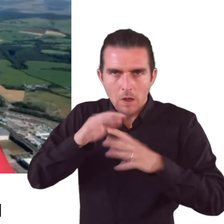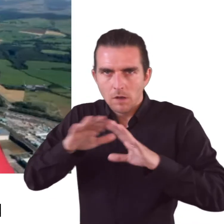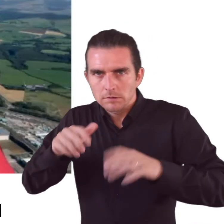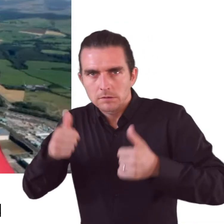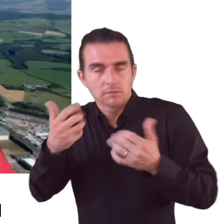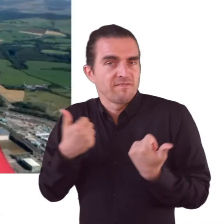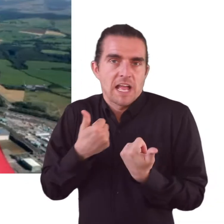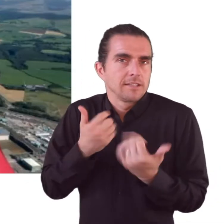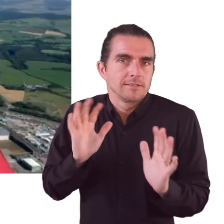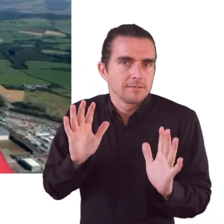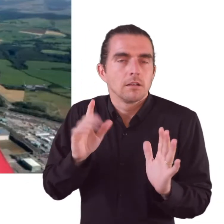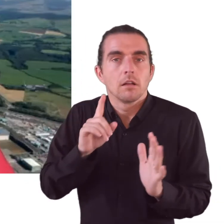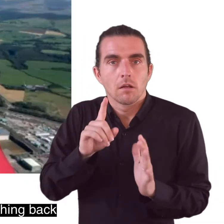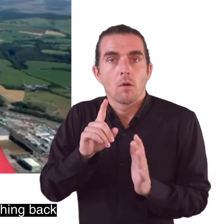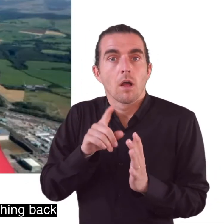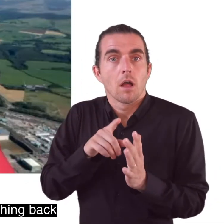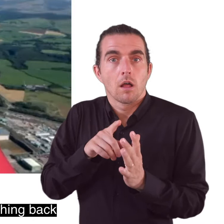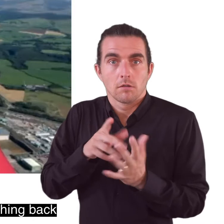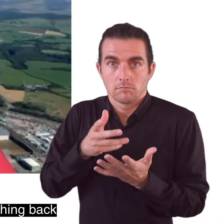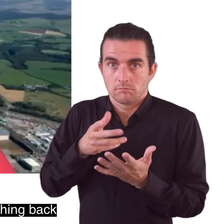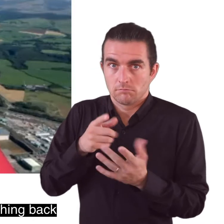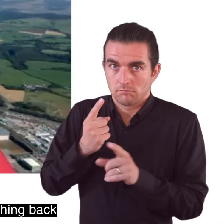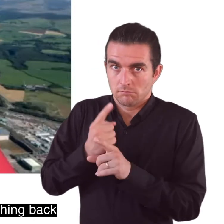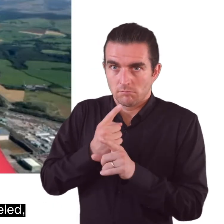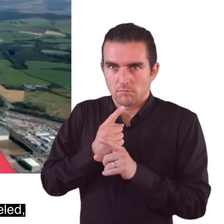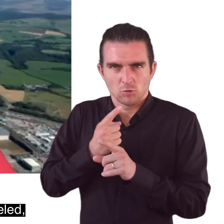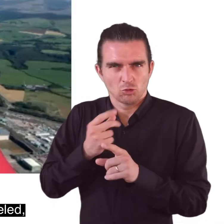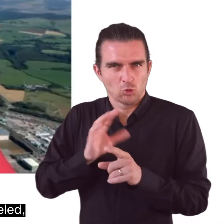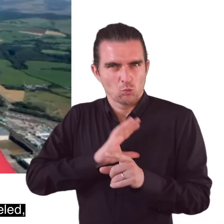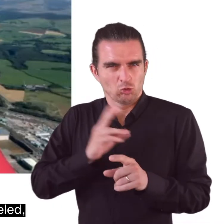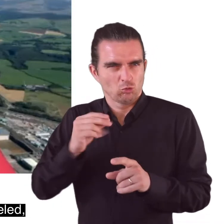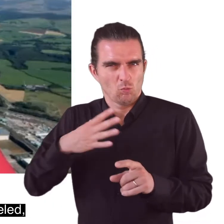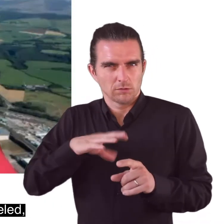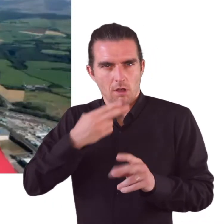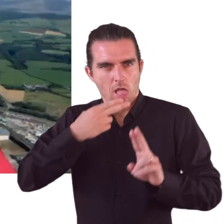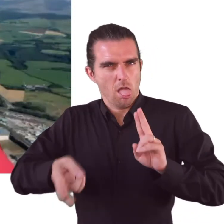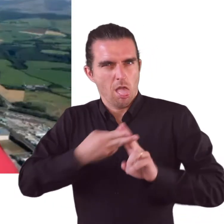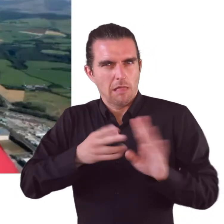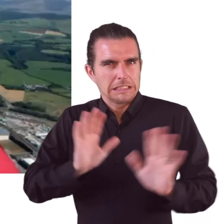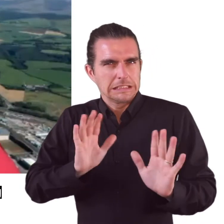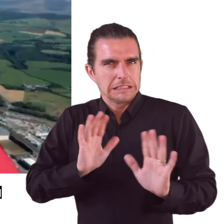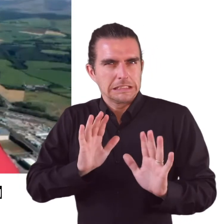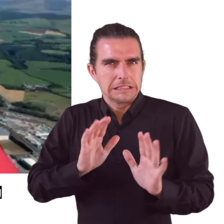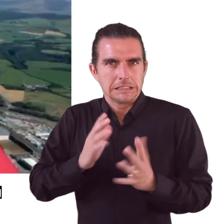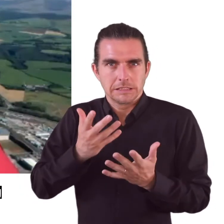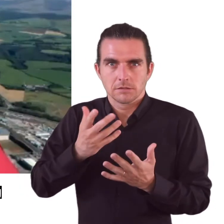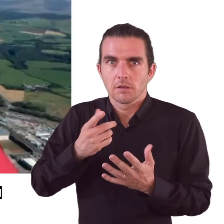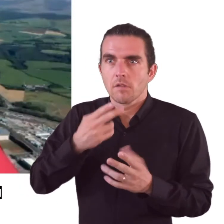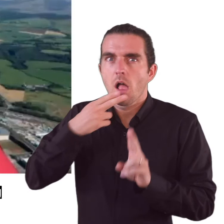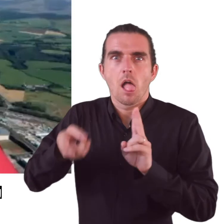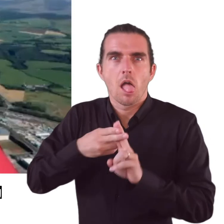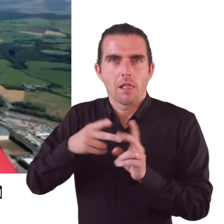might not. And in terms of like people pushing back against wanting to be labelled, particularly with